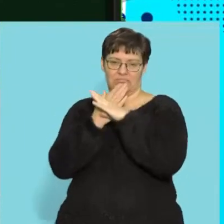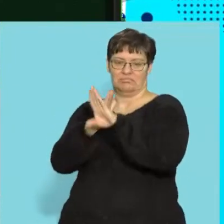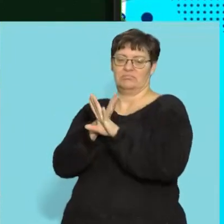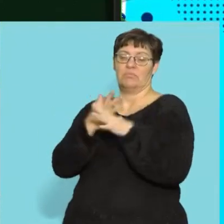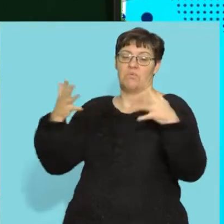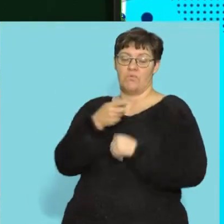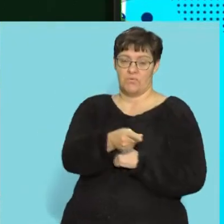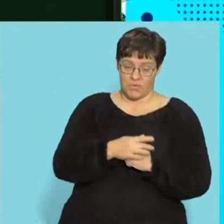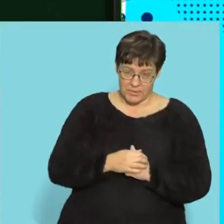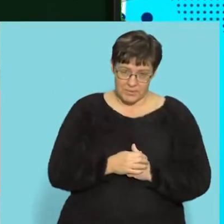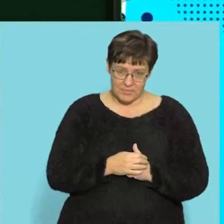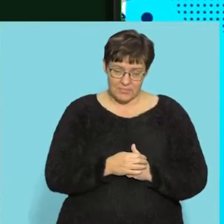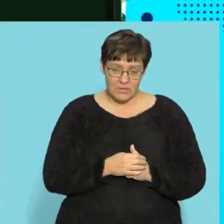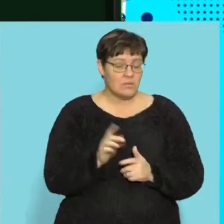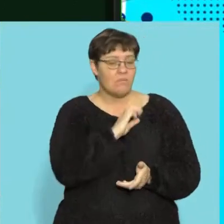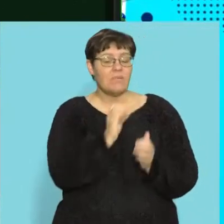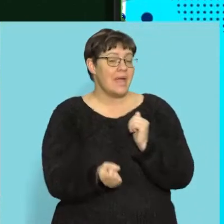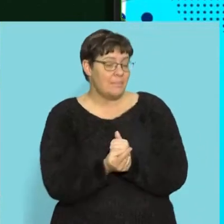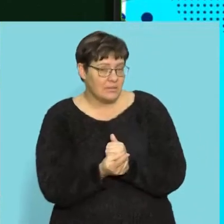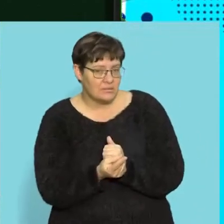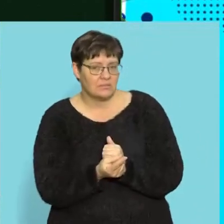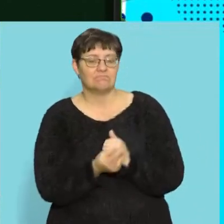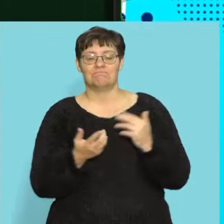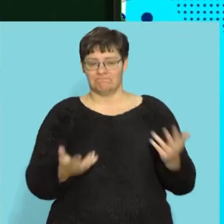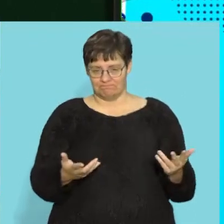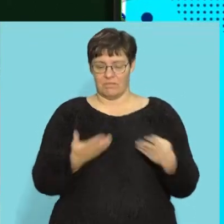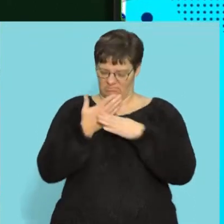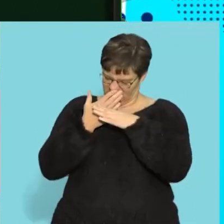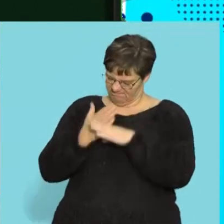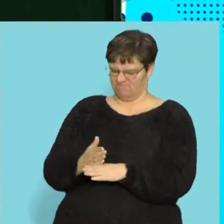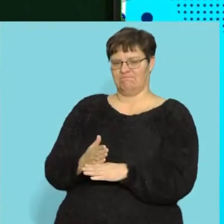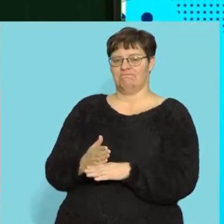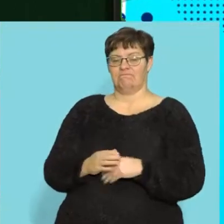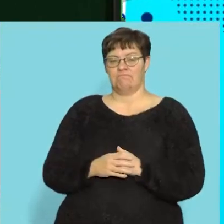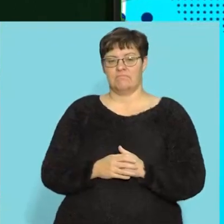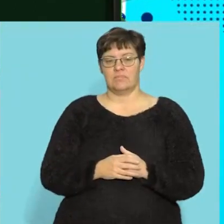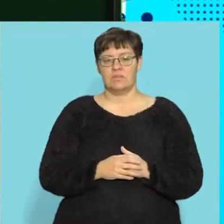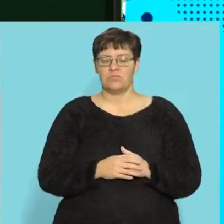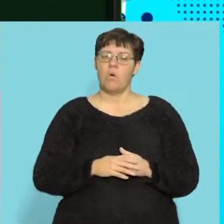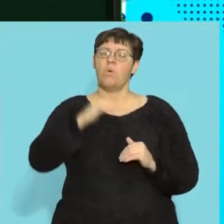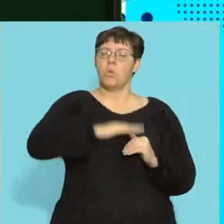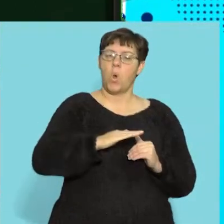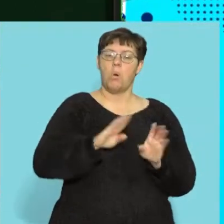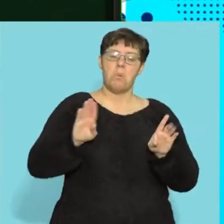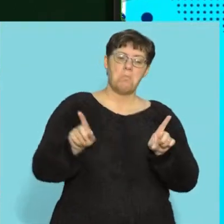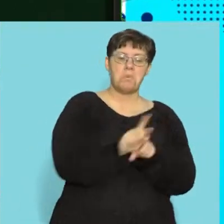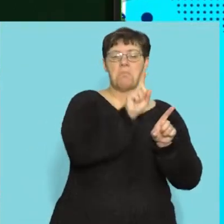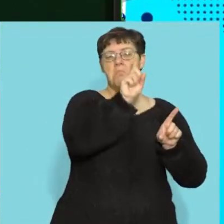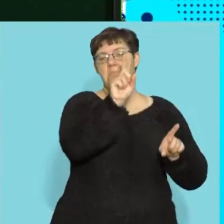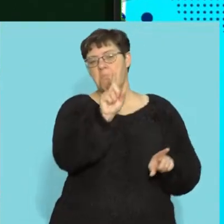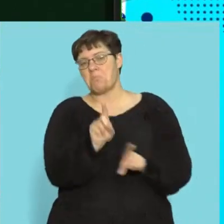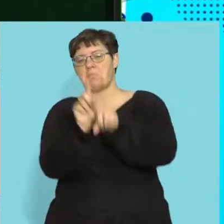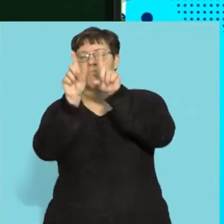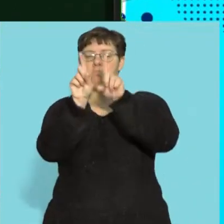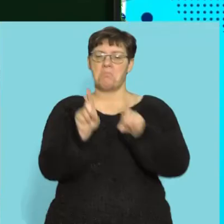that particular conductor increases, what actually happens is there's greater resistance as well. So at a lower temperature, there's